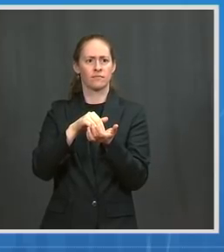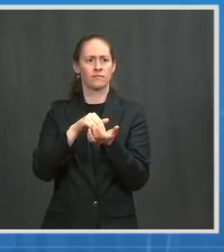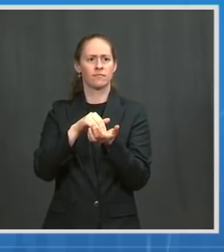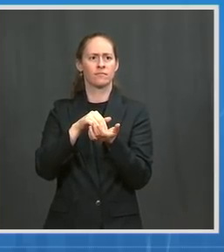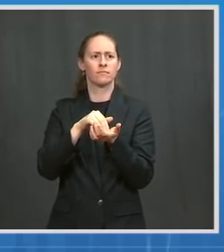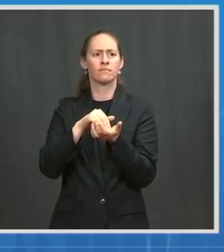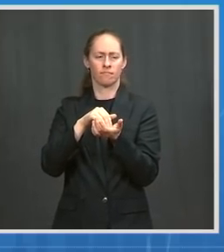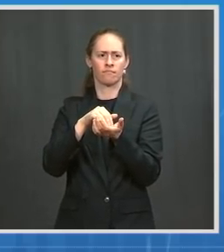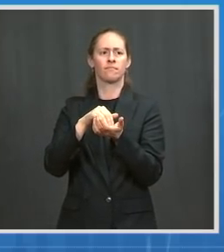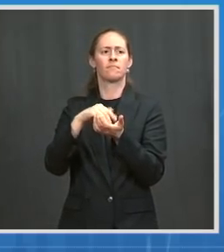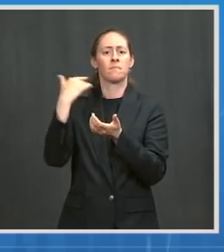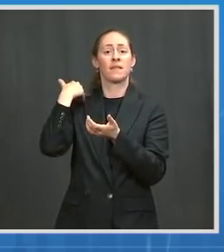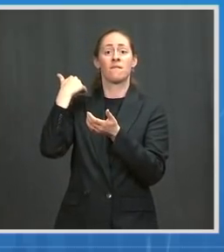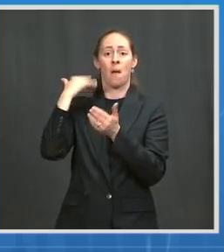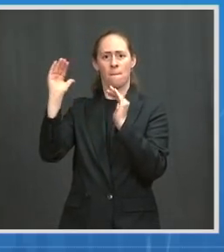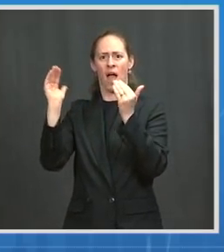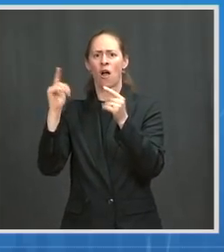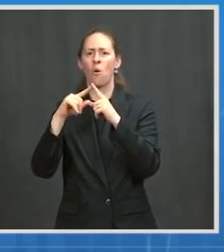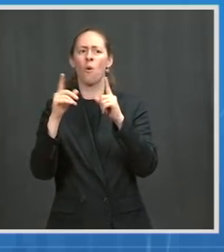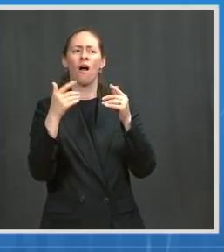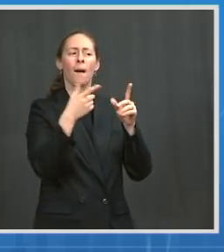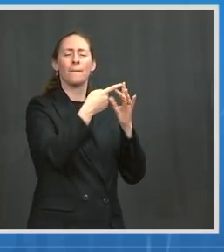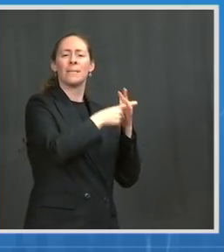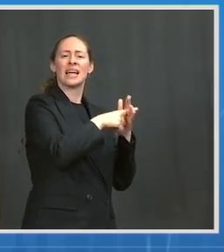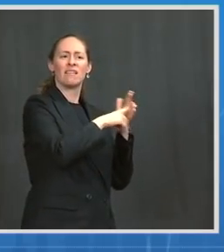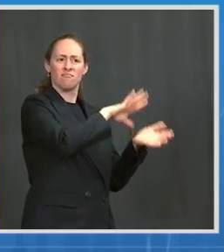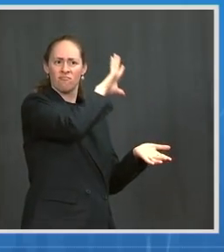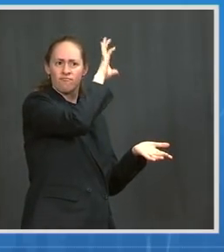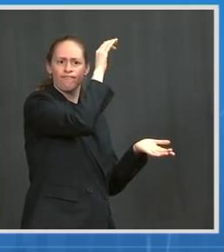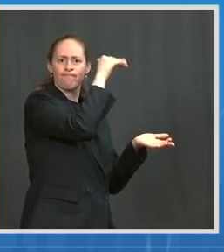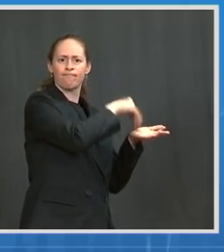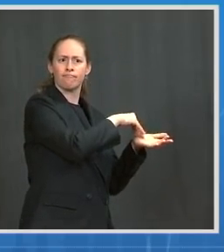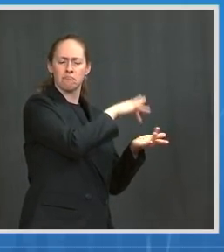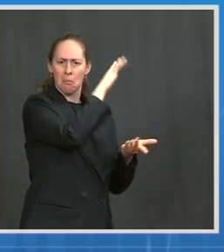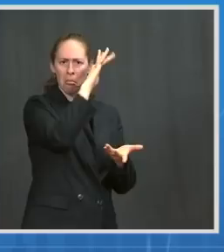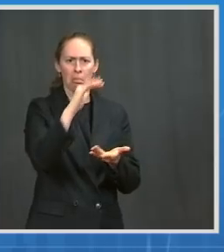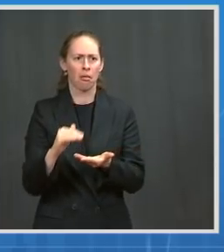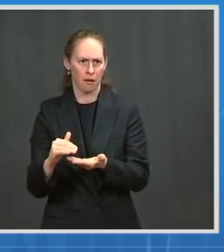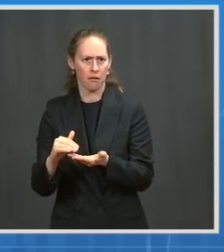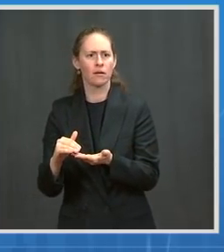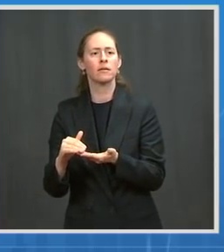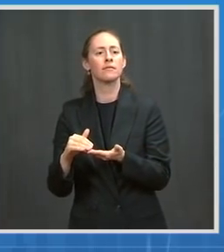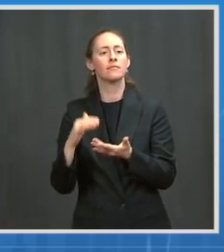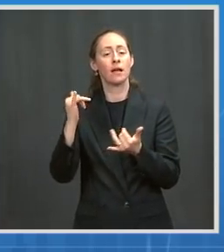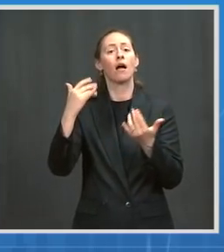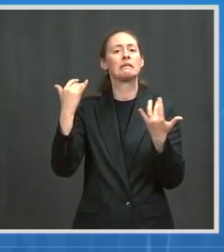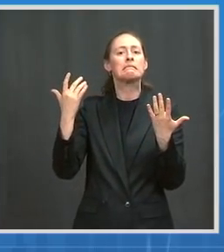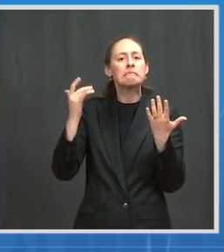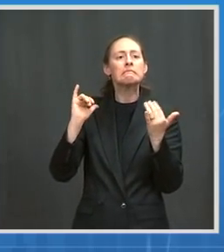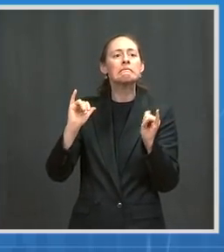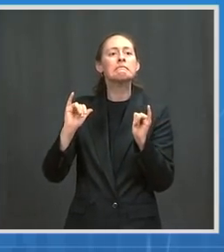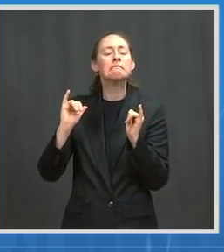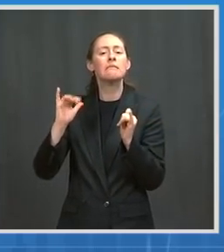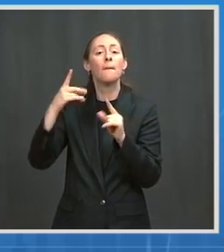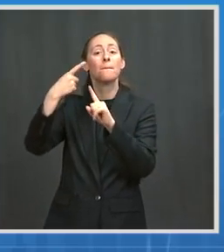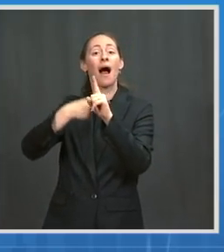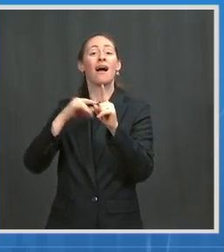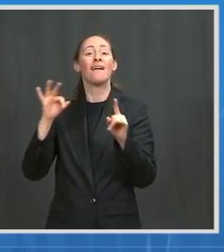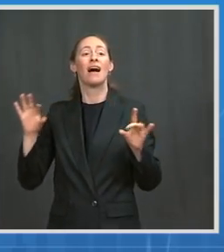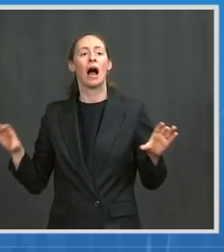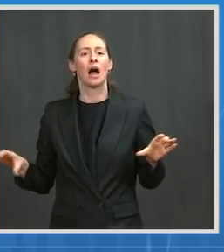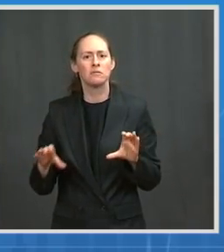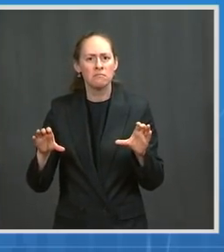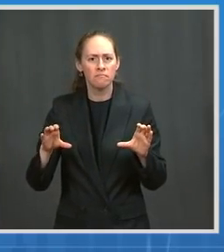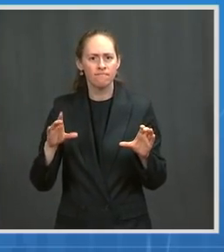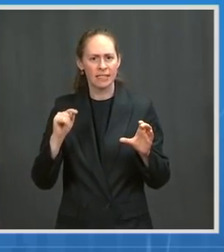500,000 at the outset of the month when the president announced his month of action. So I am wondering, do you expect that we